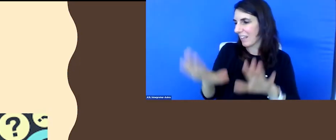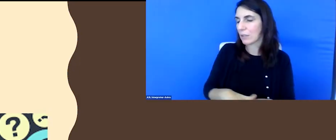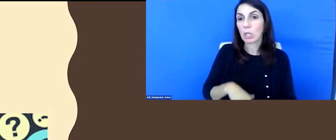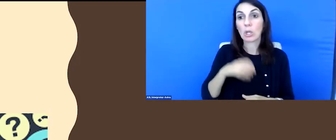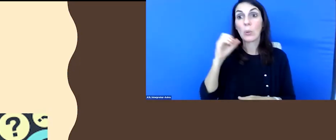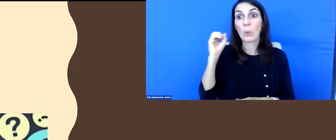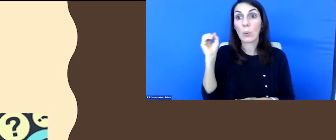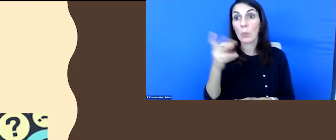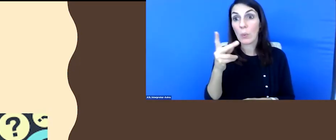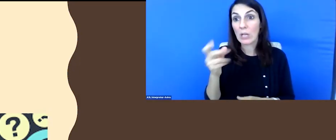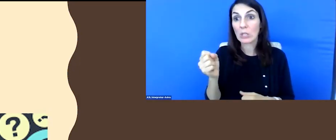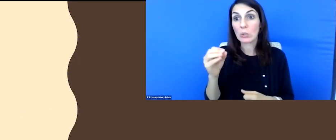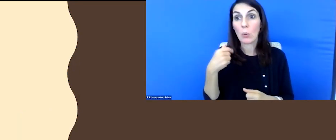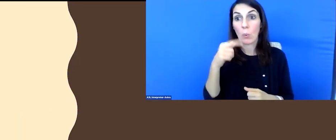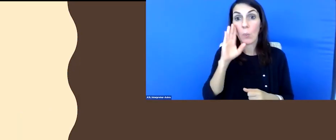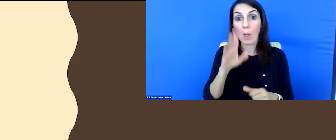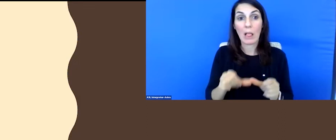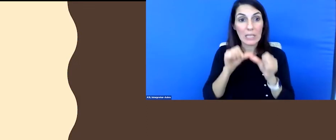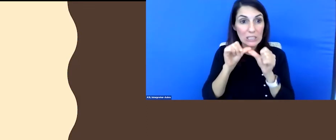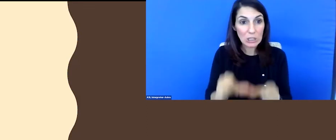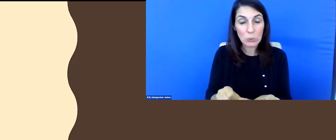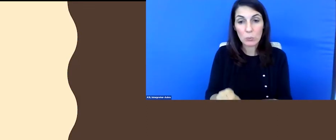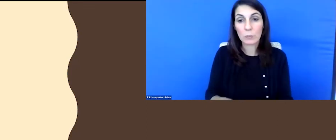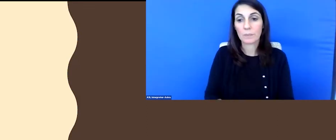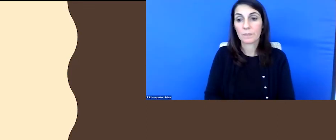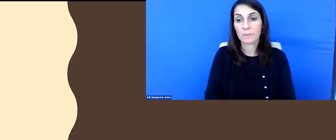we're gonna continue.